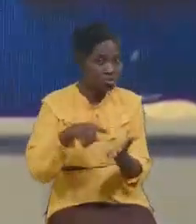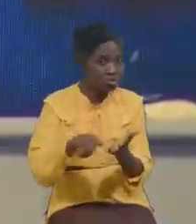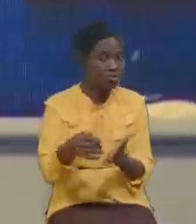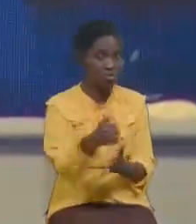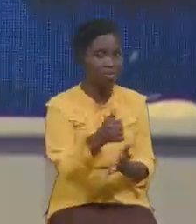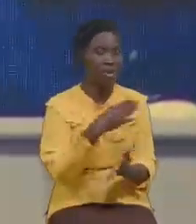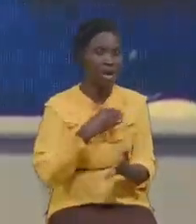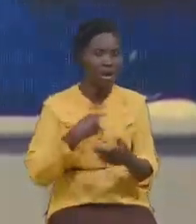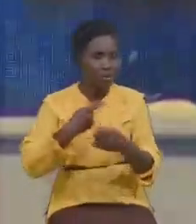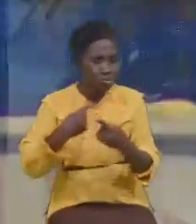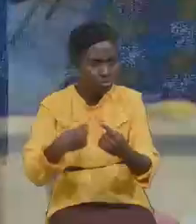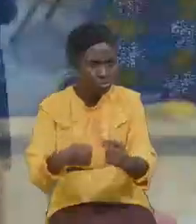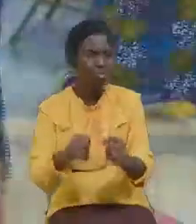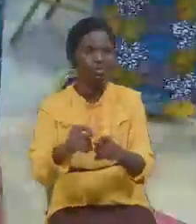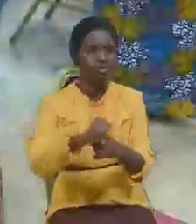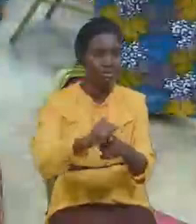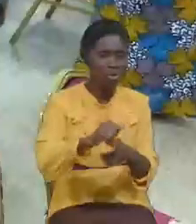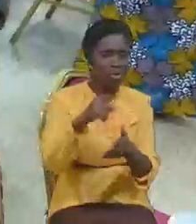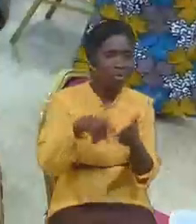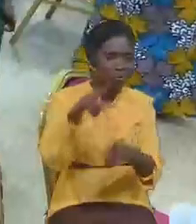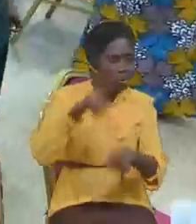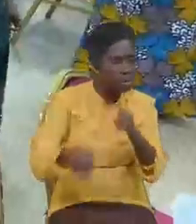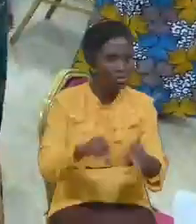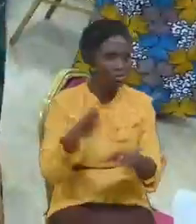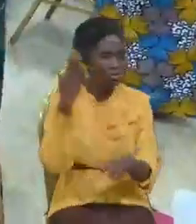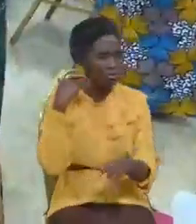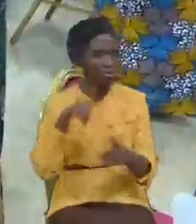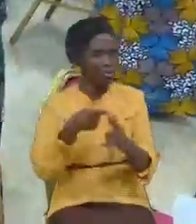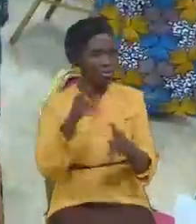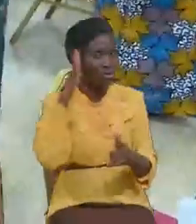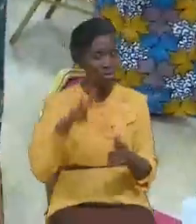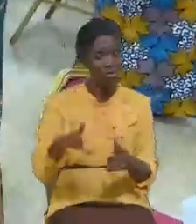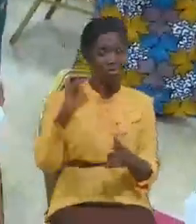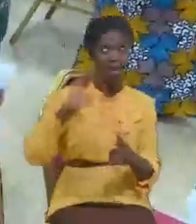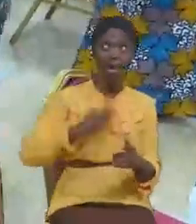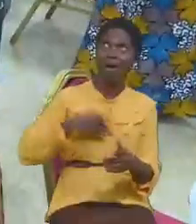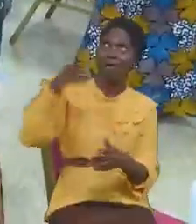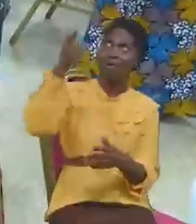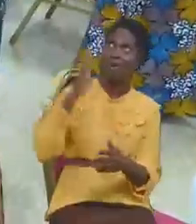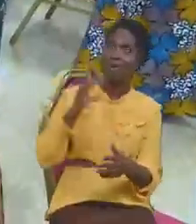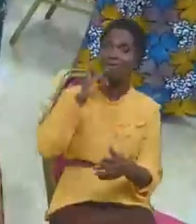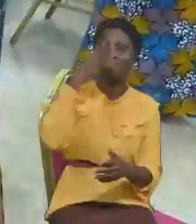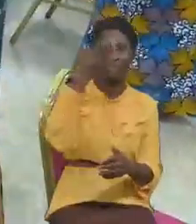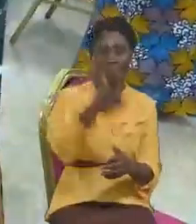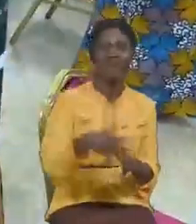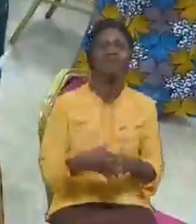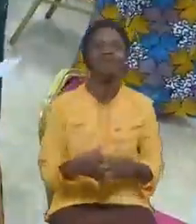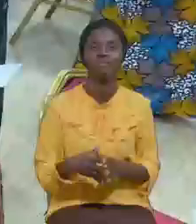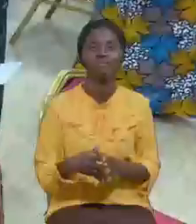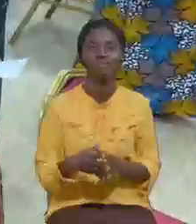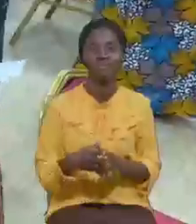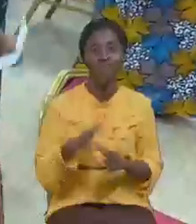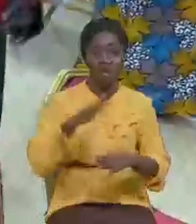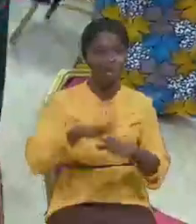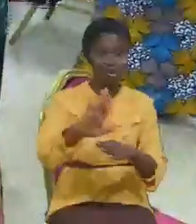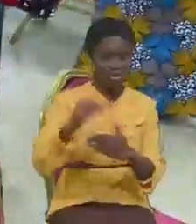couldn't do before. You'll find our God is there right by your